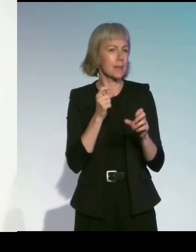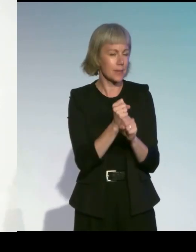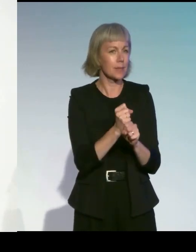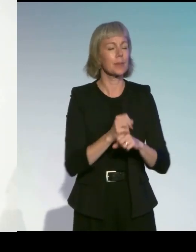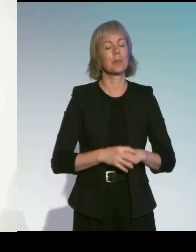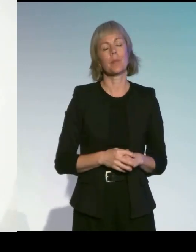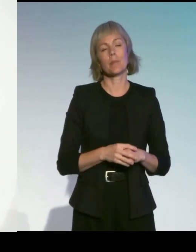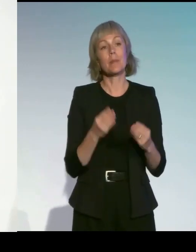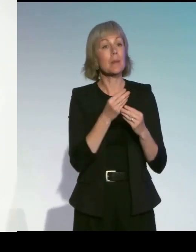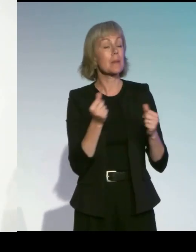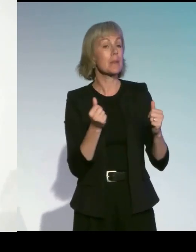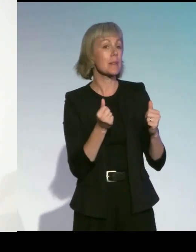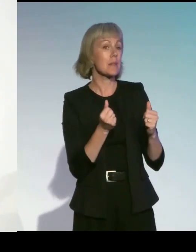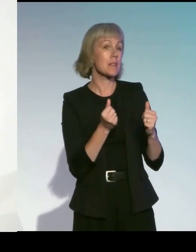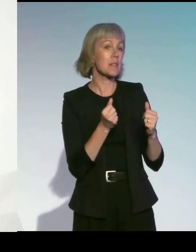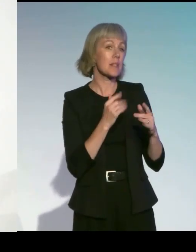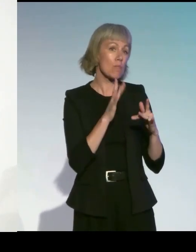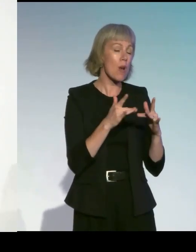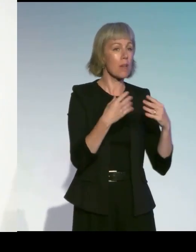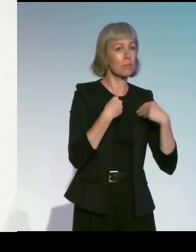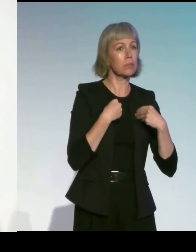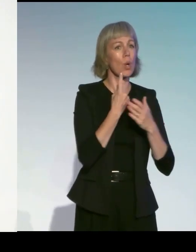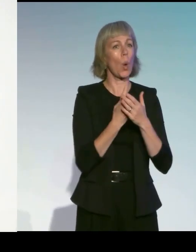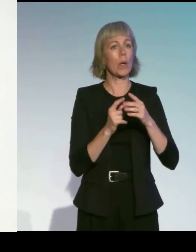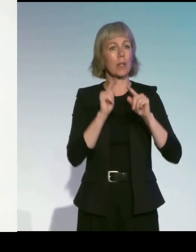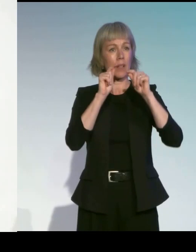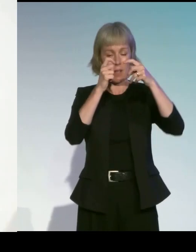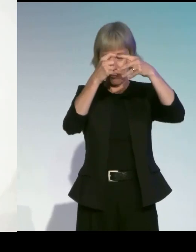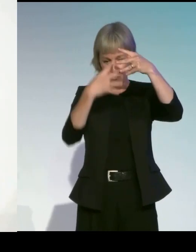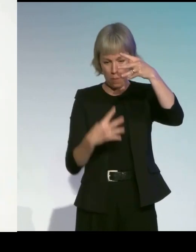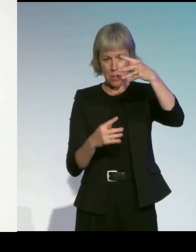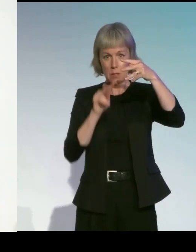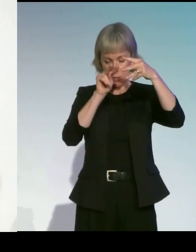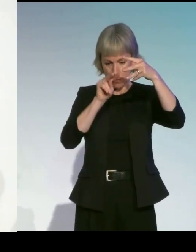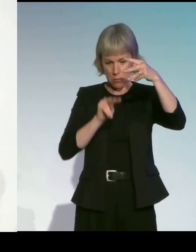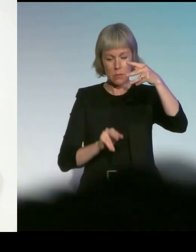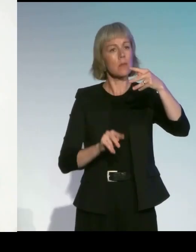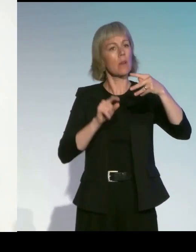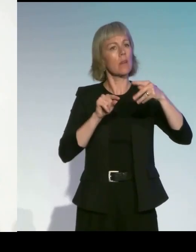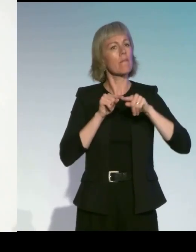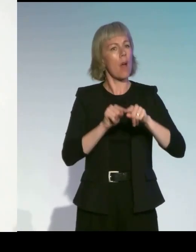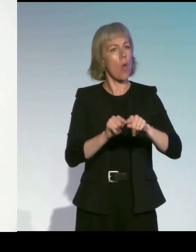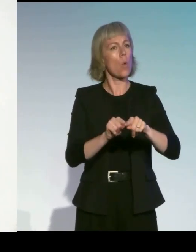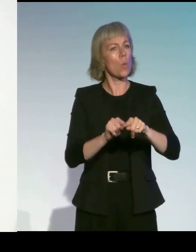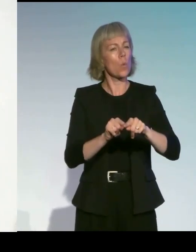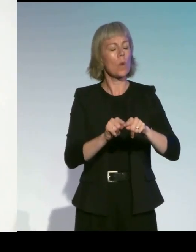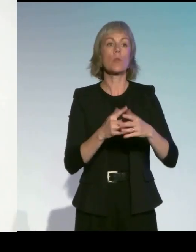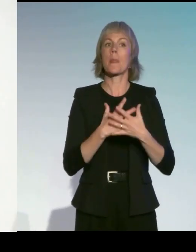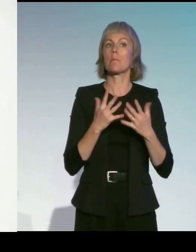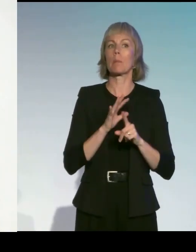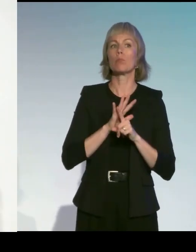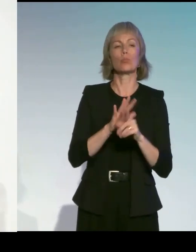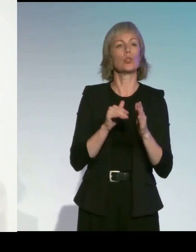some platforms, will only have certain tags on drop-down menus that people will have to abide by. And so there's a big push